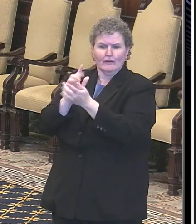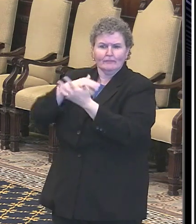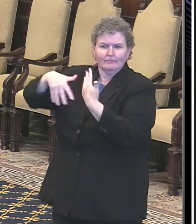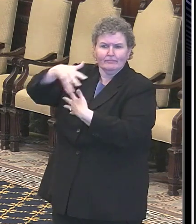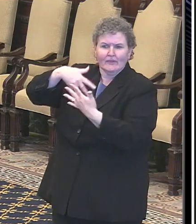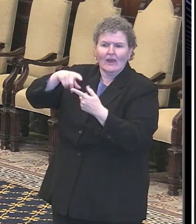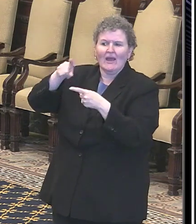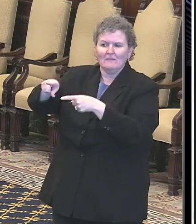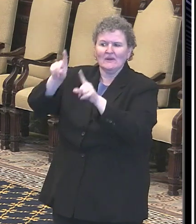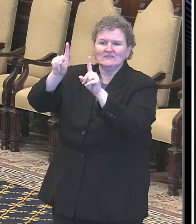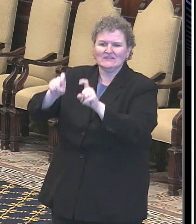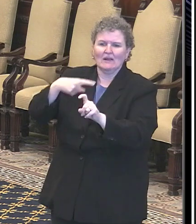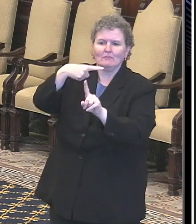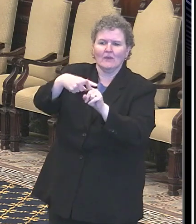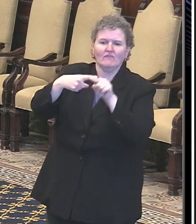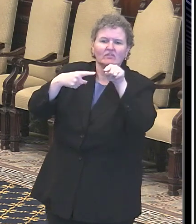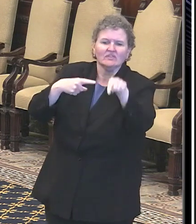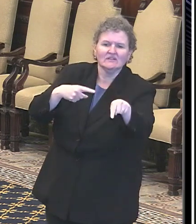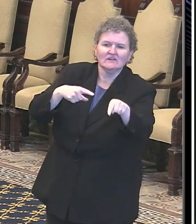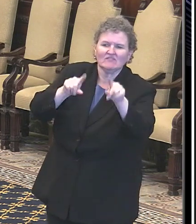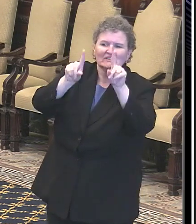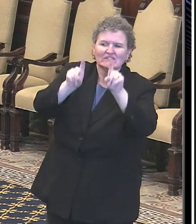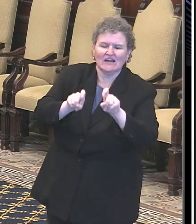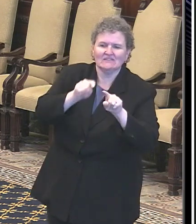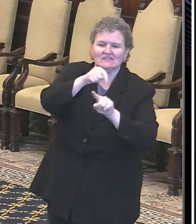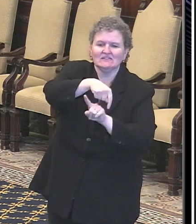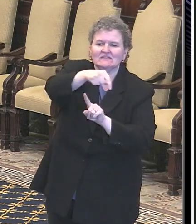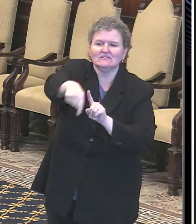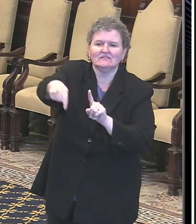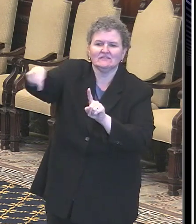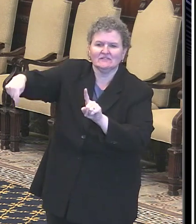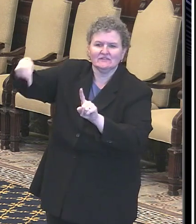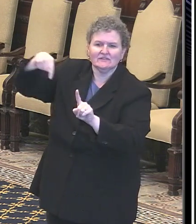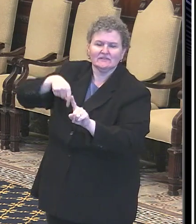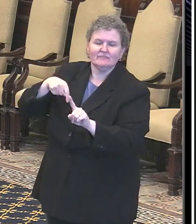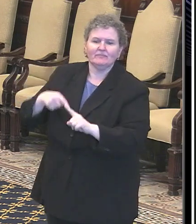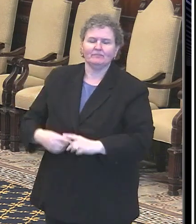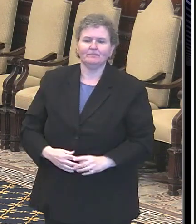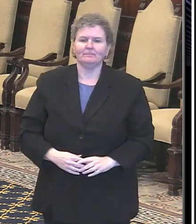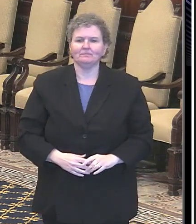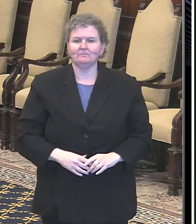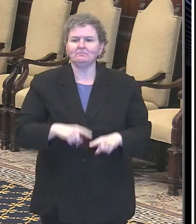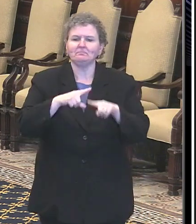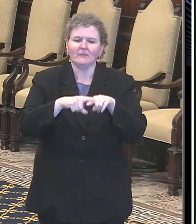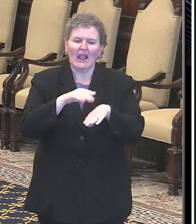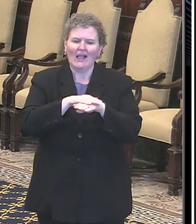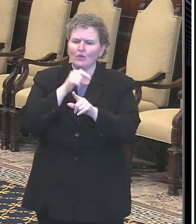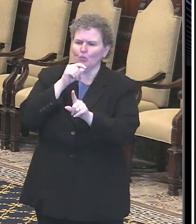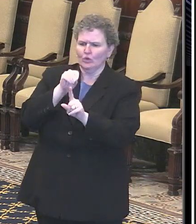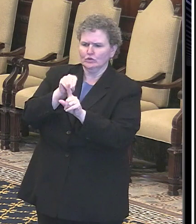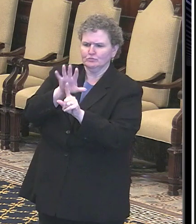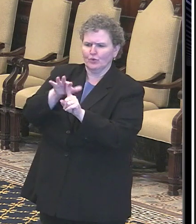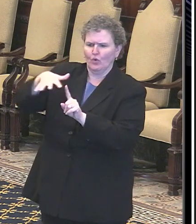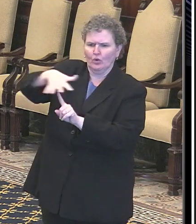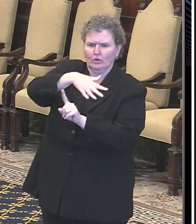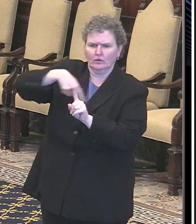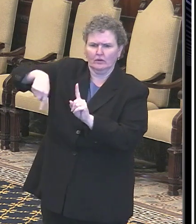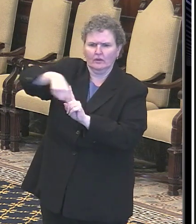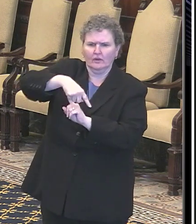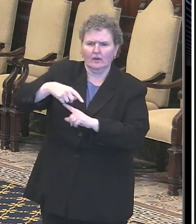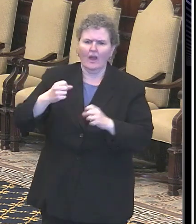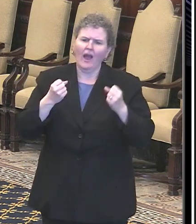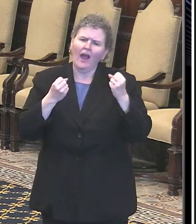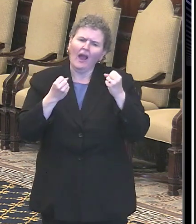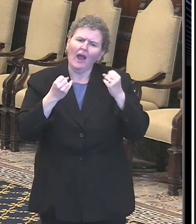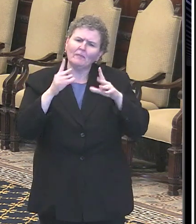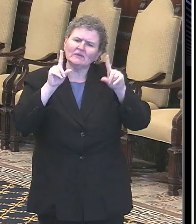Okay. And would you be able to give us the infection rate, or the percentage of tests that are coming